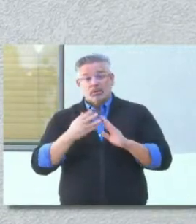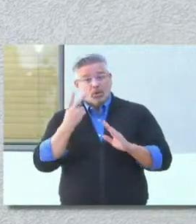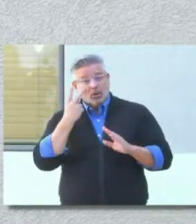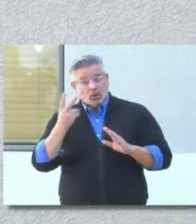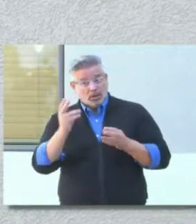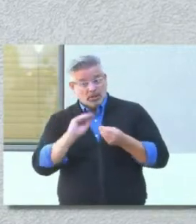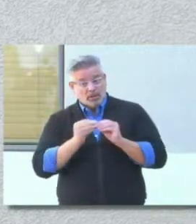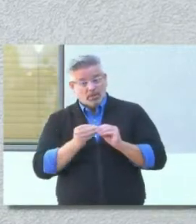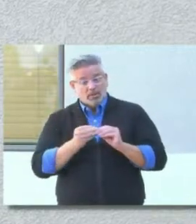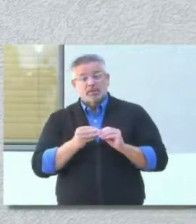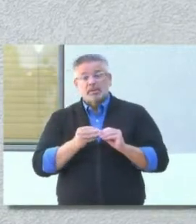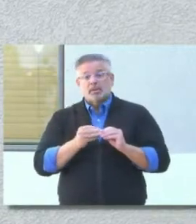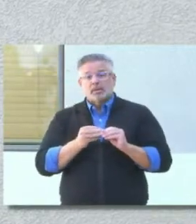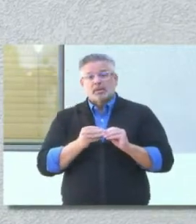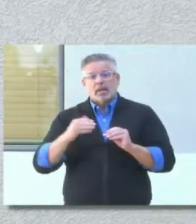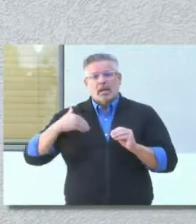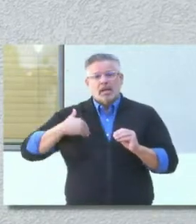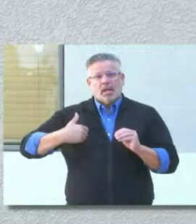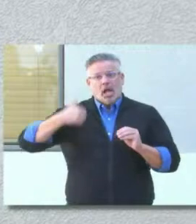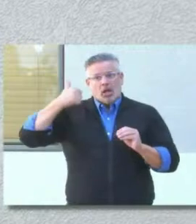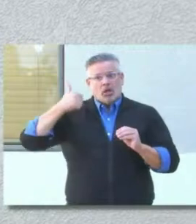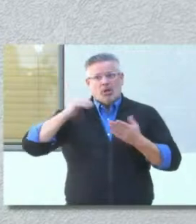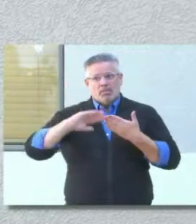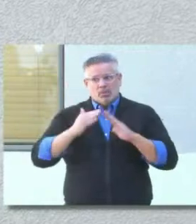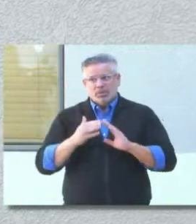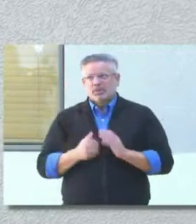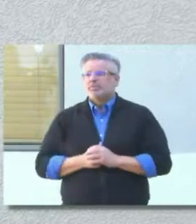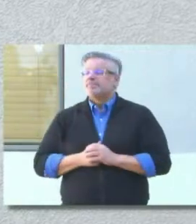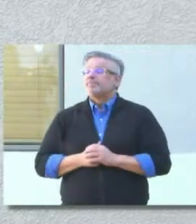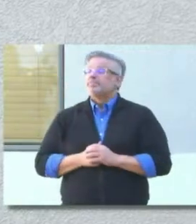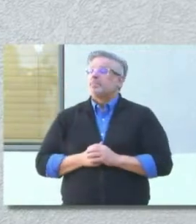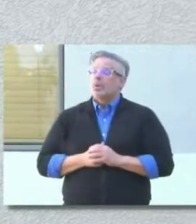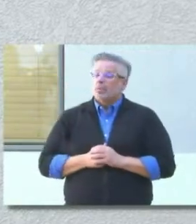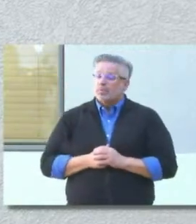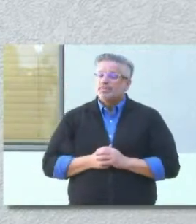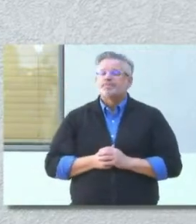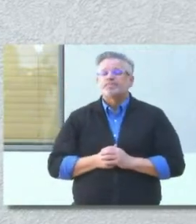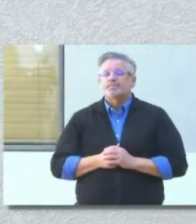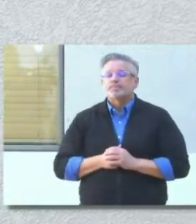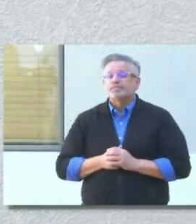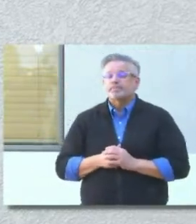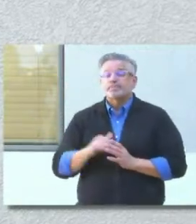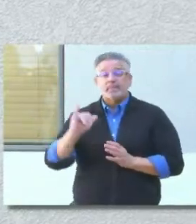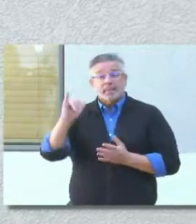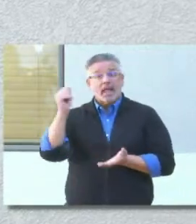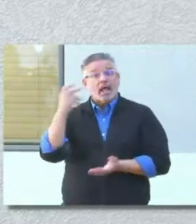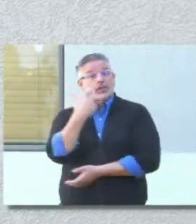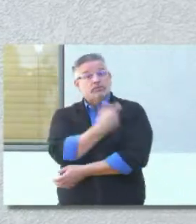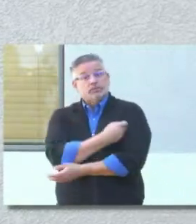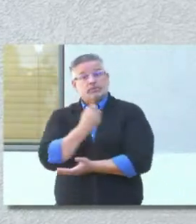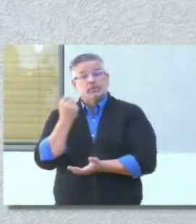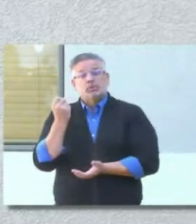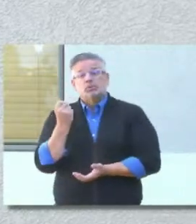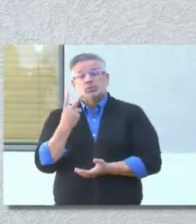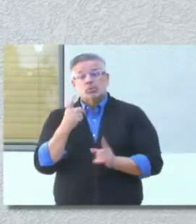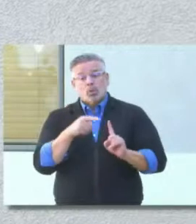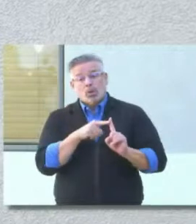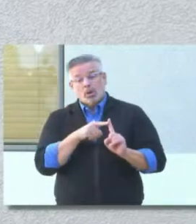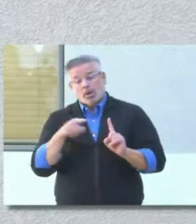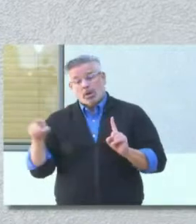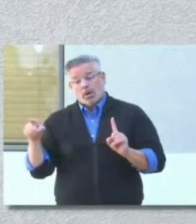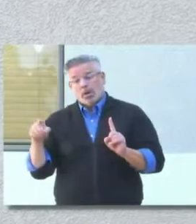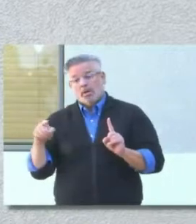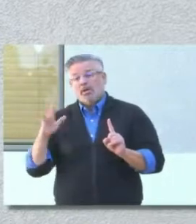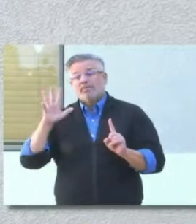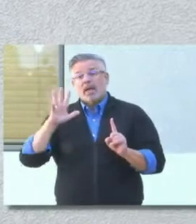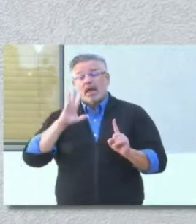census numbers, is a younger community. And so when the vaccine was approved for 12-year-olds and older, and